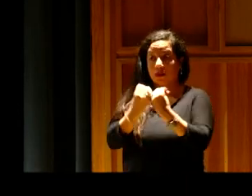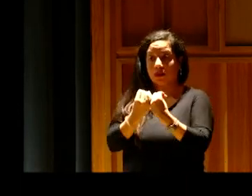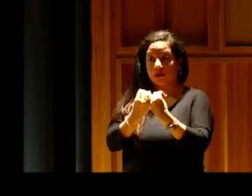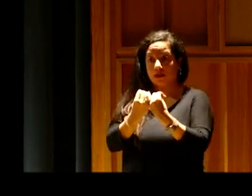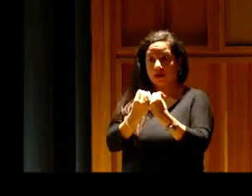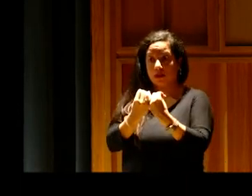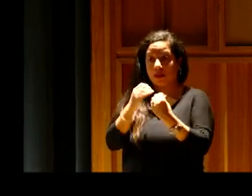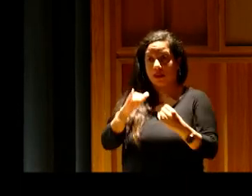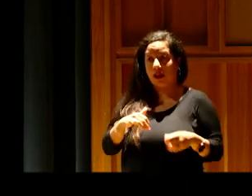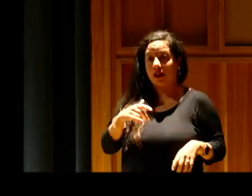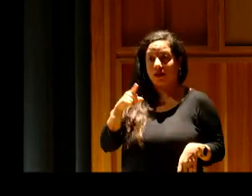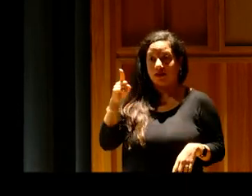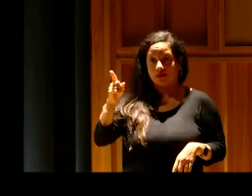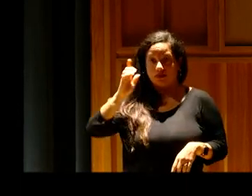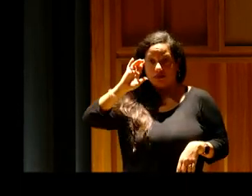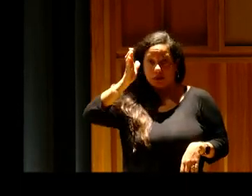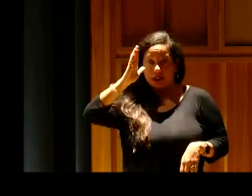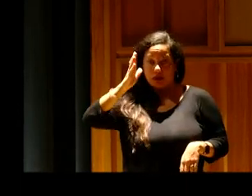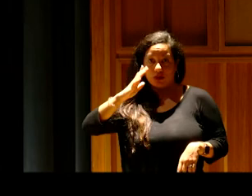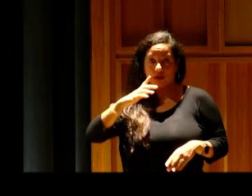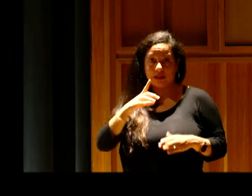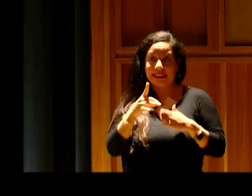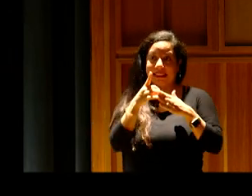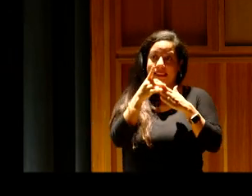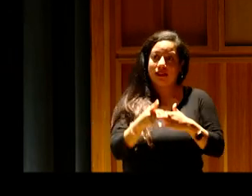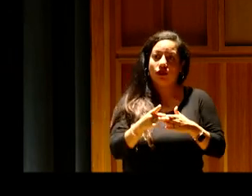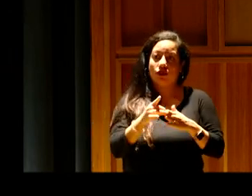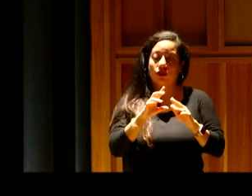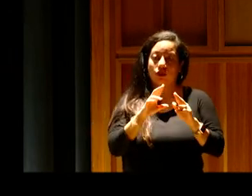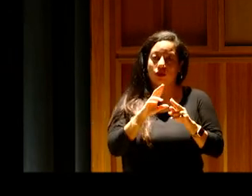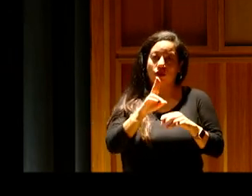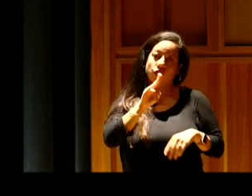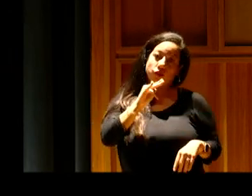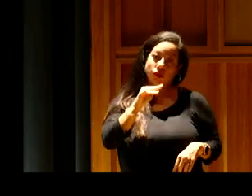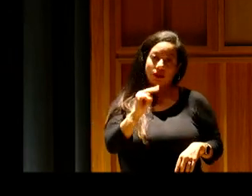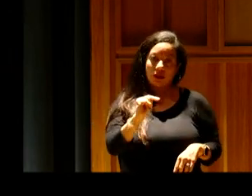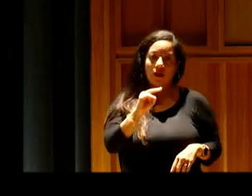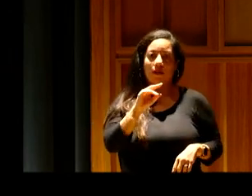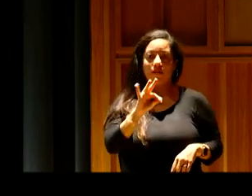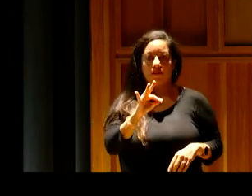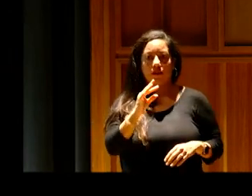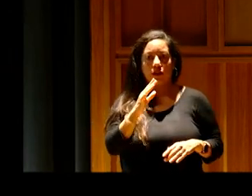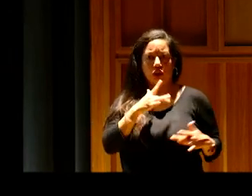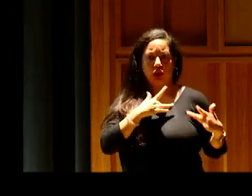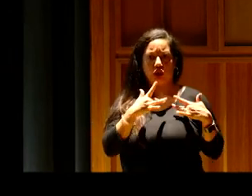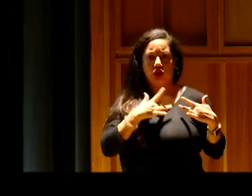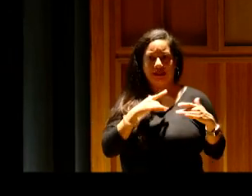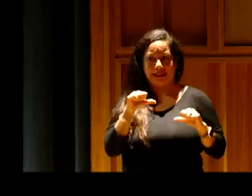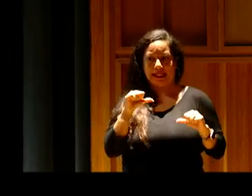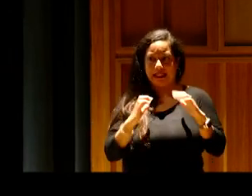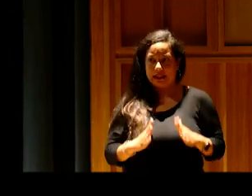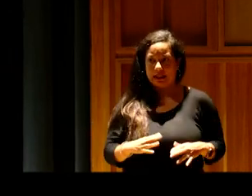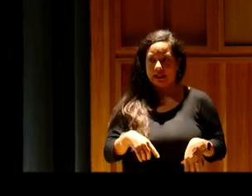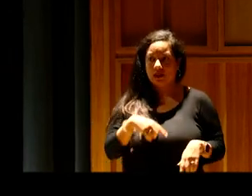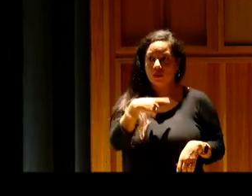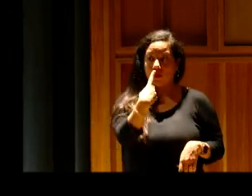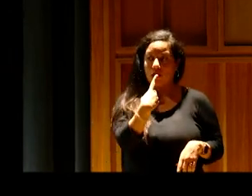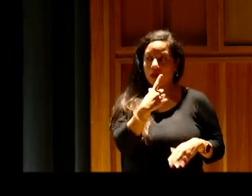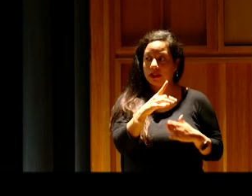that our keynote speaker leads, the Union of Concerned Scientists. The Union of Concerned Scientists is one of the